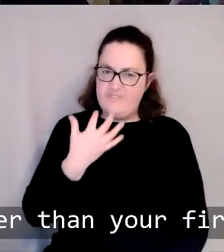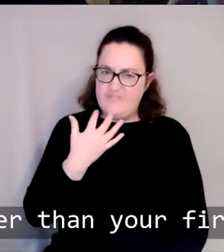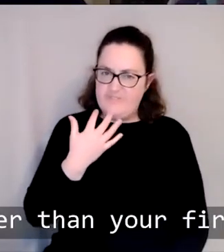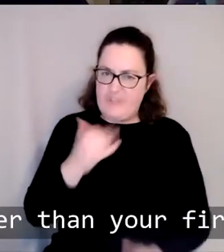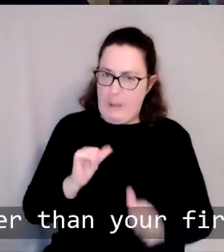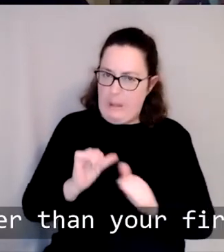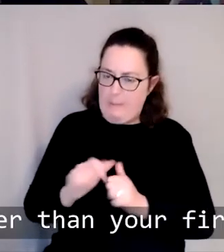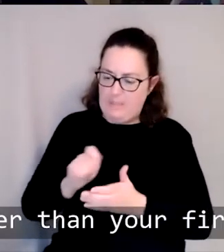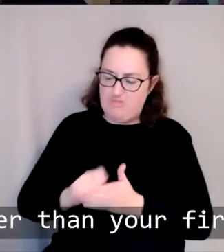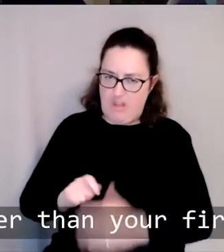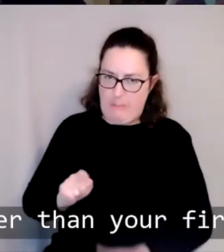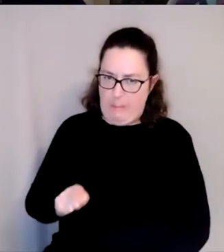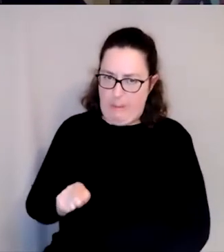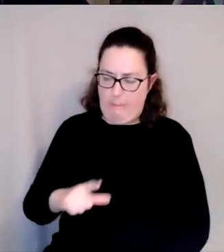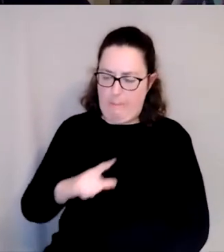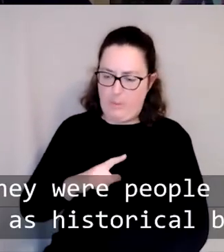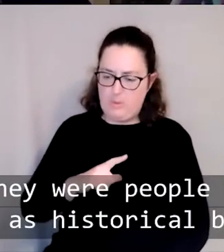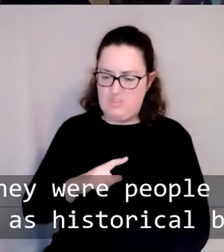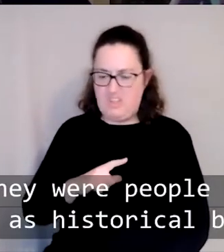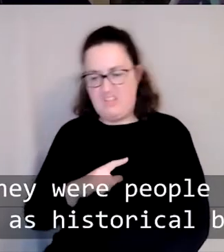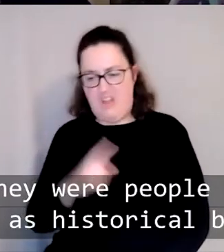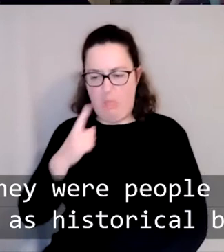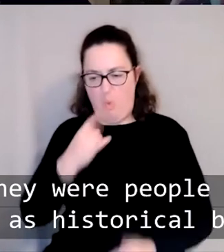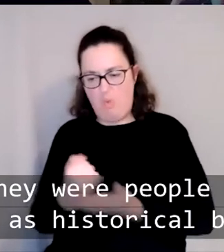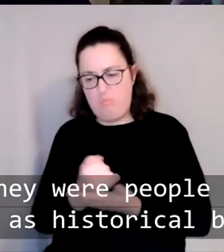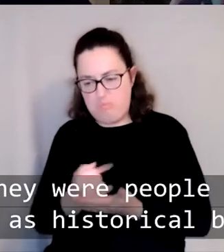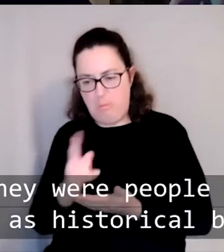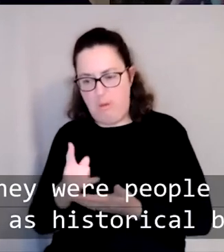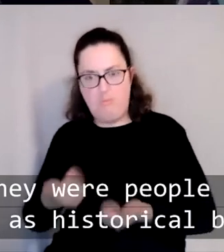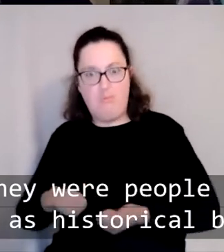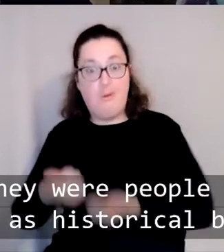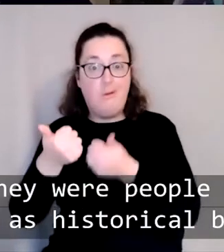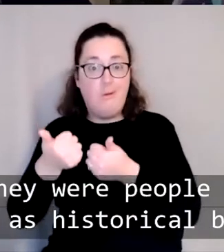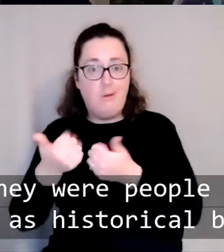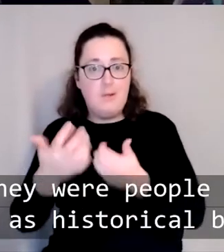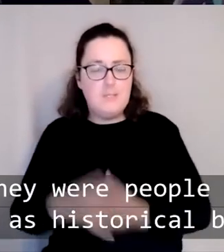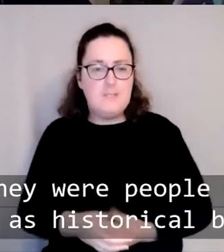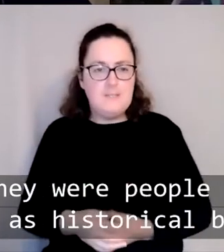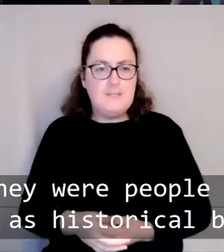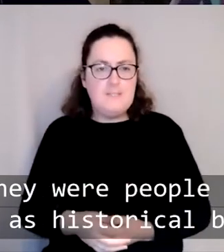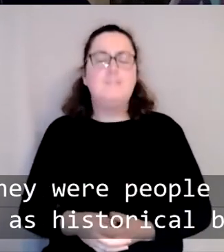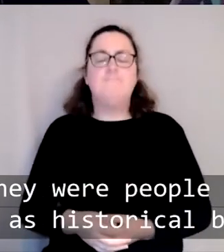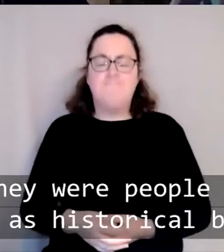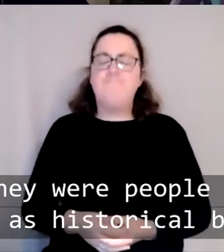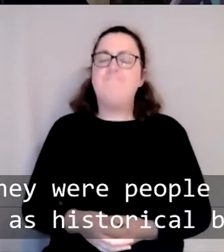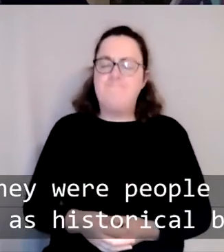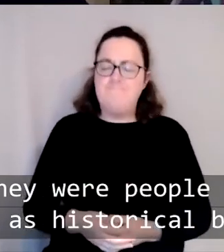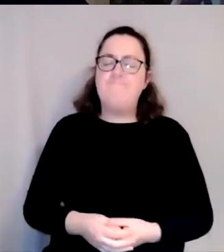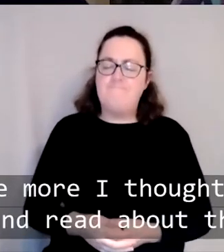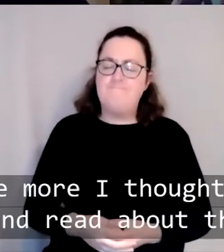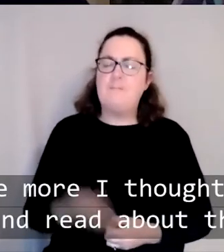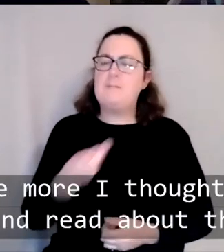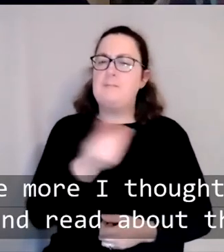than your first glance. Yes, there were people who are sort of painted as historical